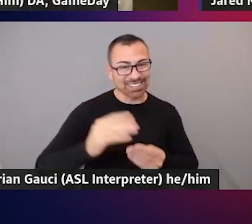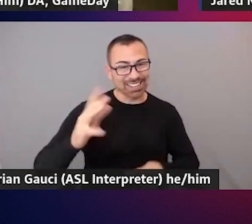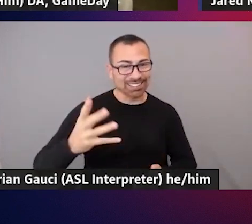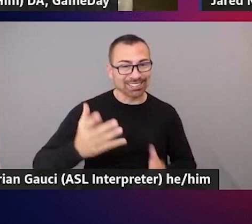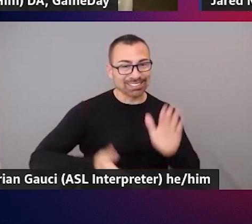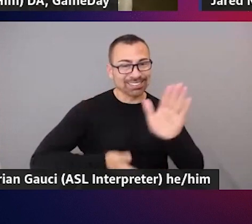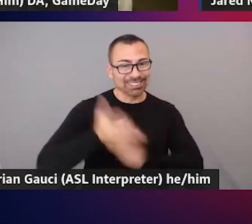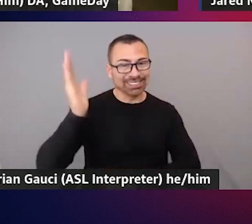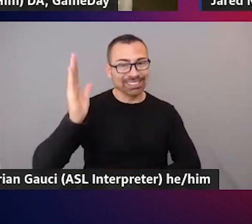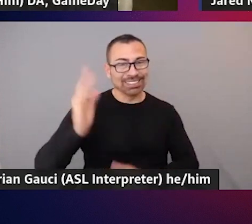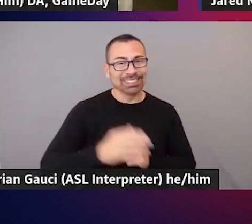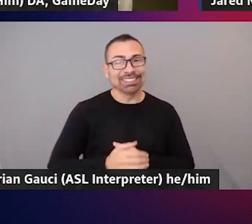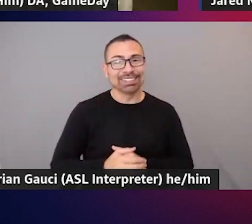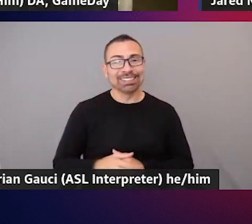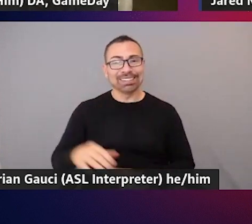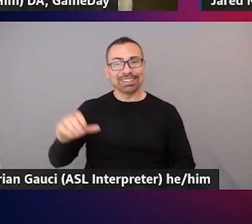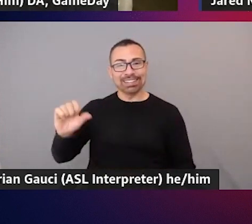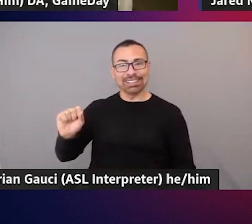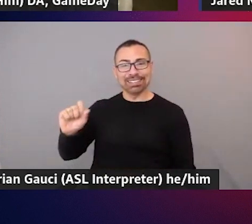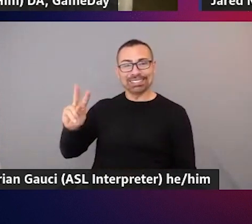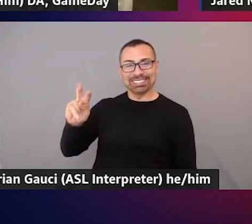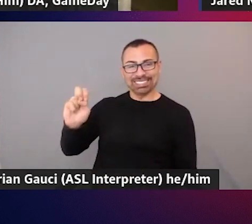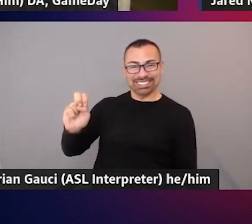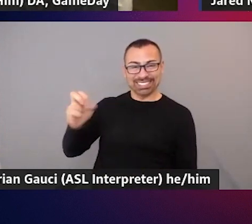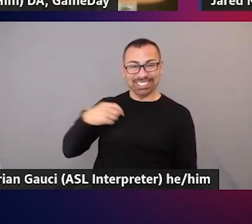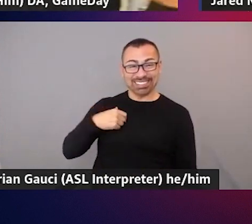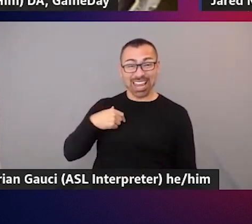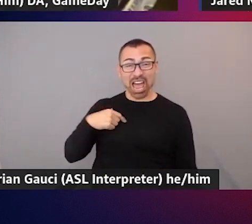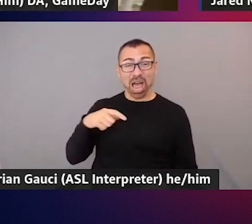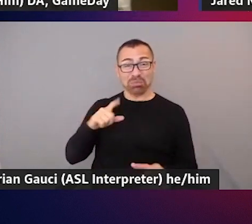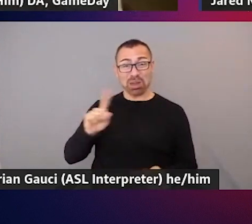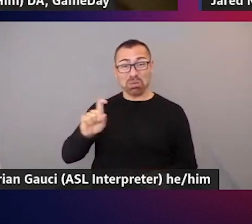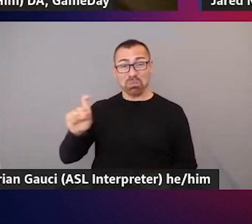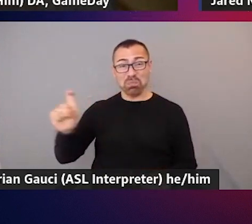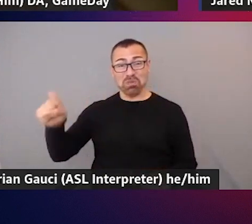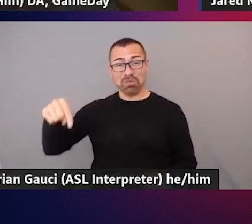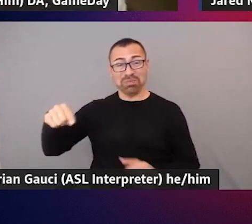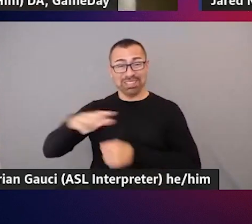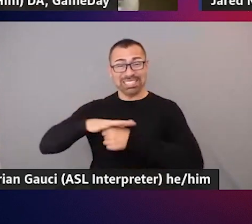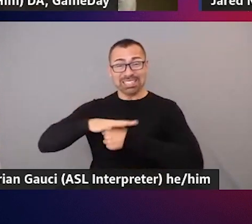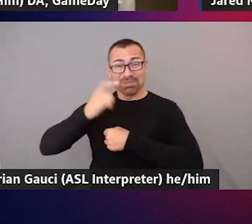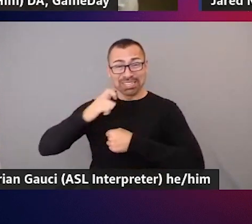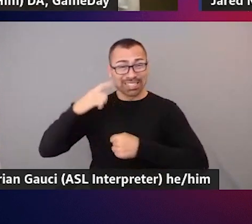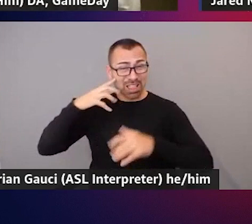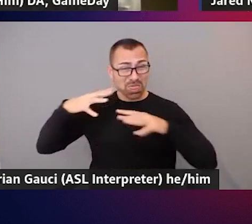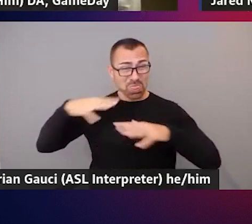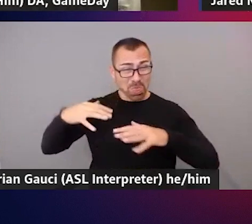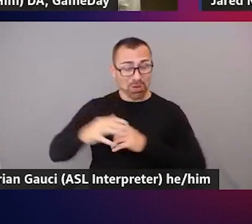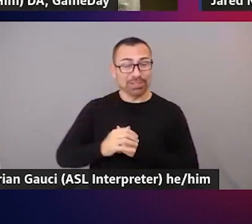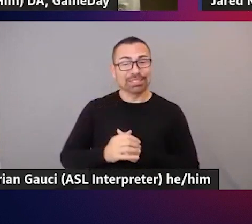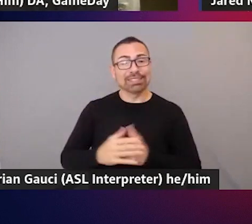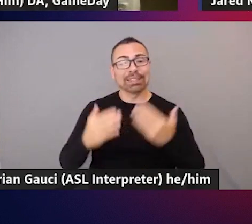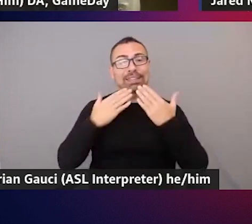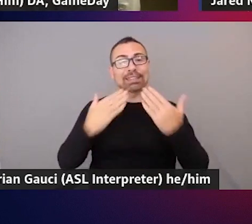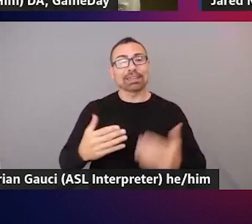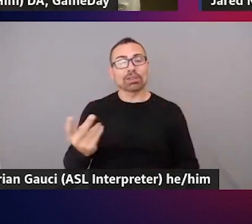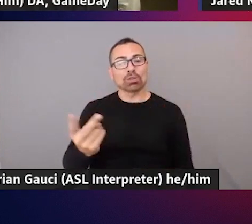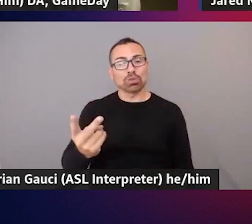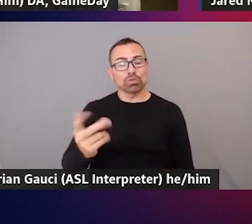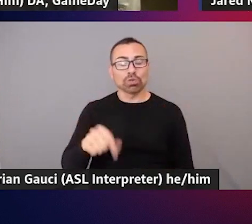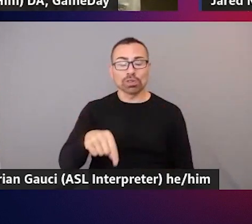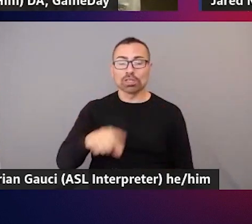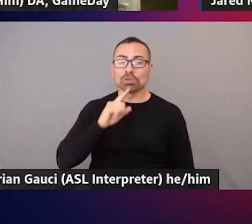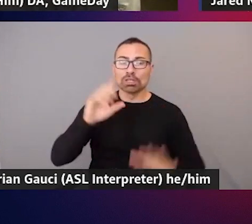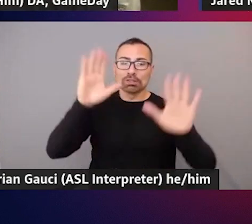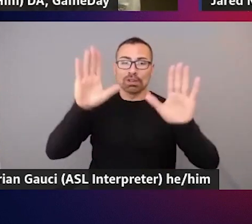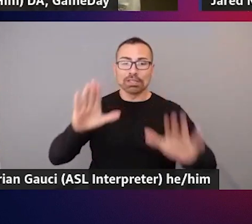Well, I'm going to bail from this particularly noisy area, I have to say. Yeah, thank you, Omer and Jared. That was fantastic. I particularly like that